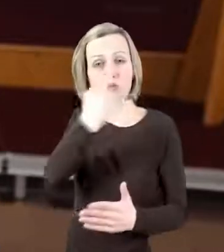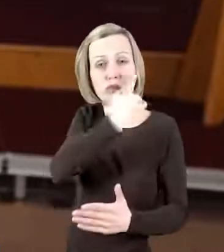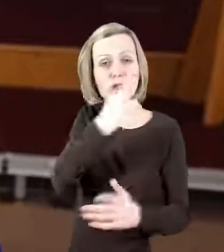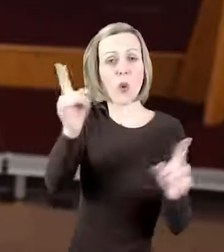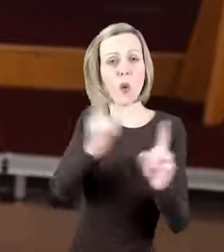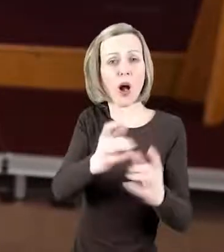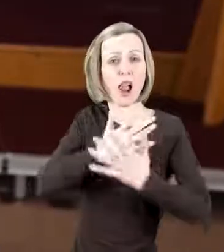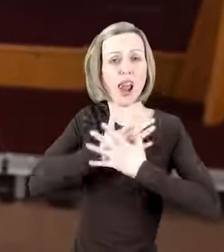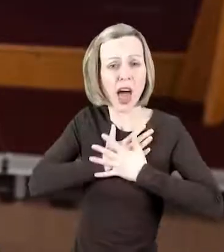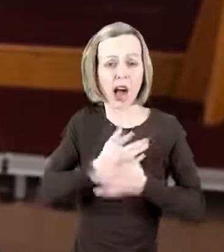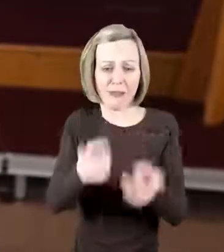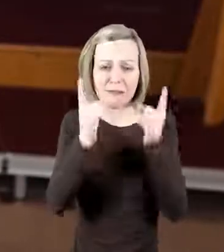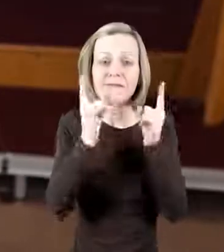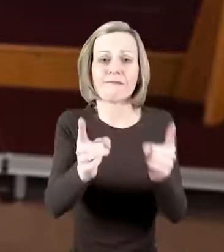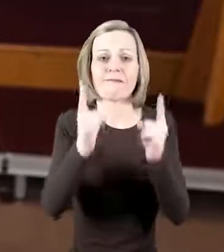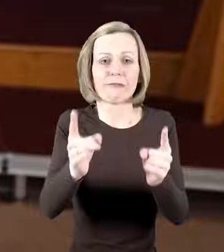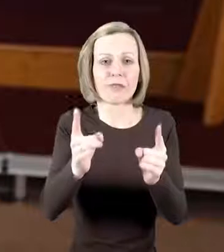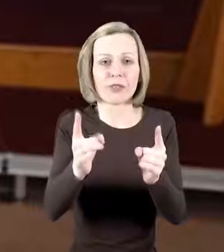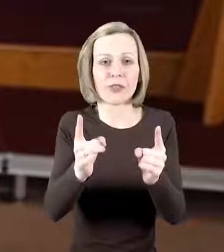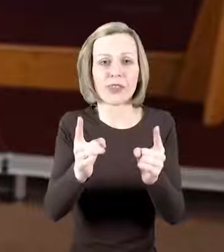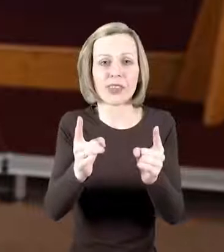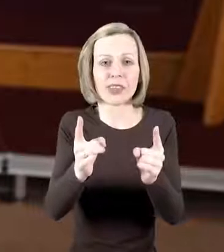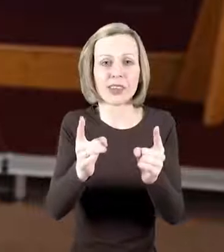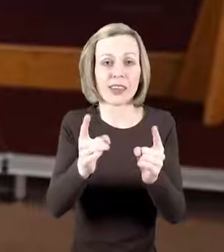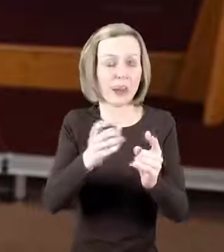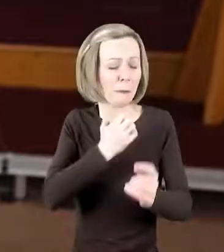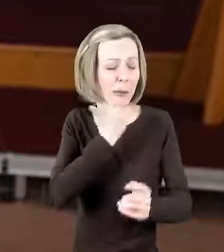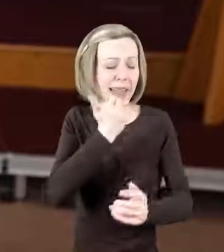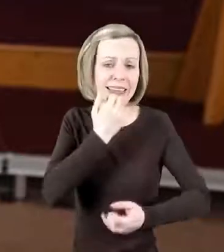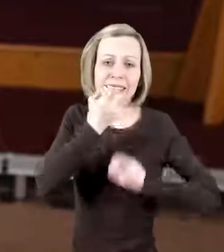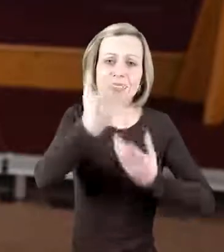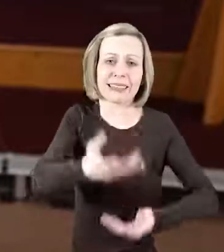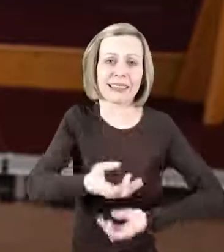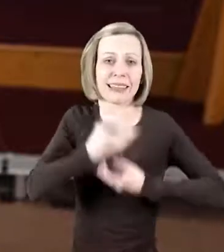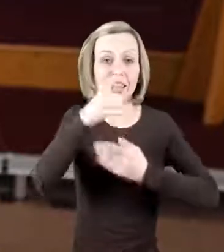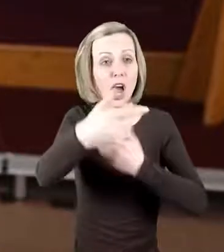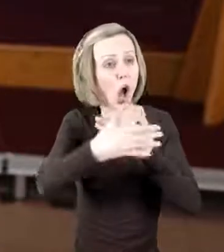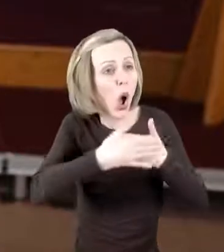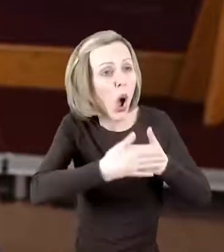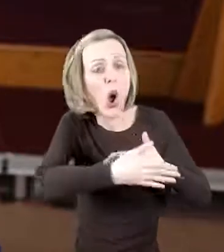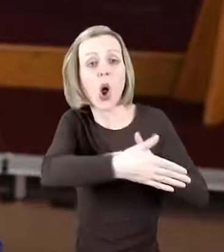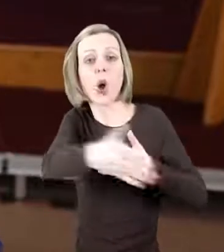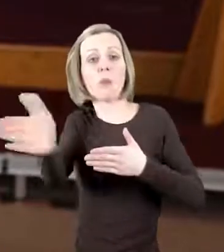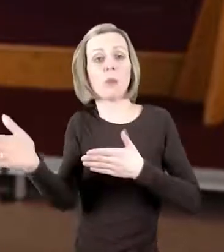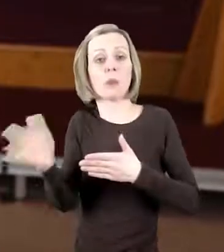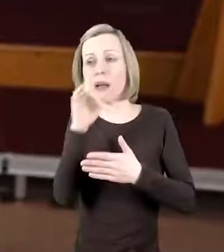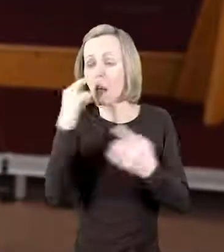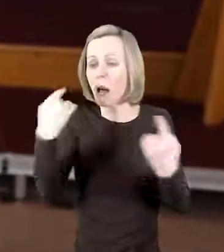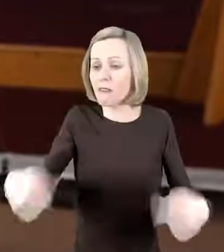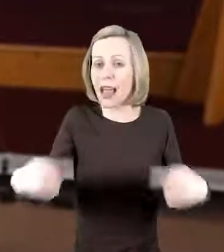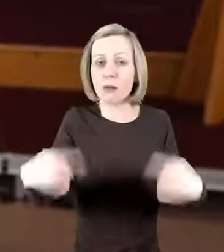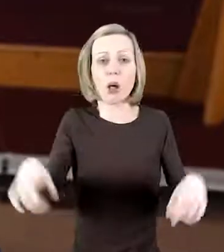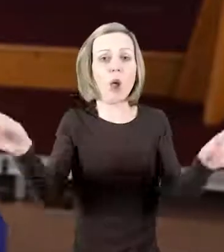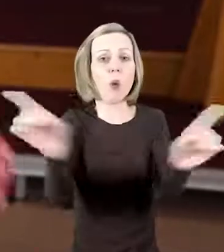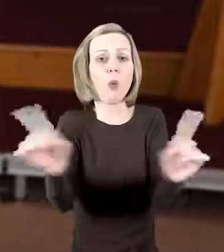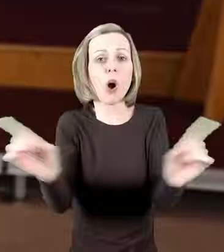love, abundant, unlimited love, and it opens the door to life, life, as the Bible